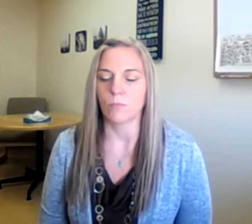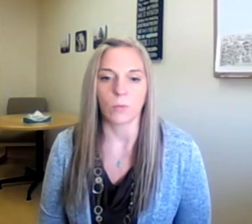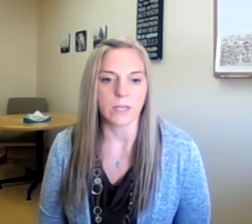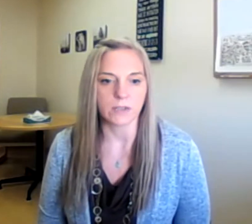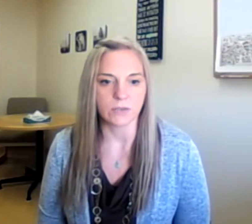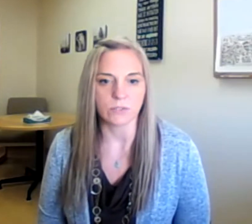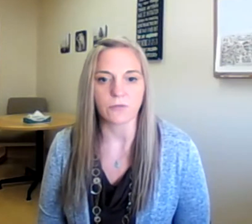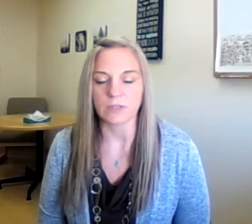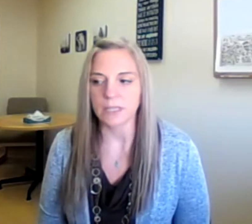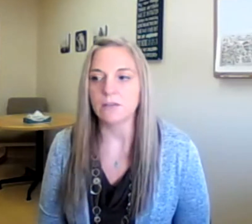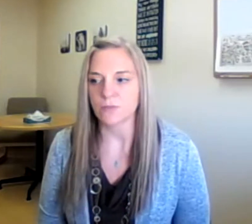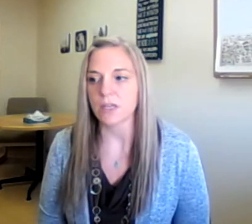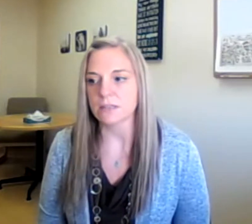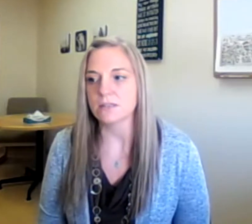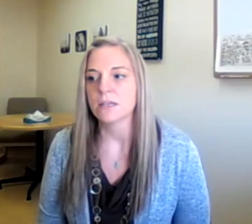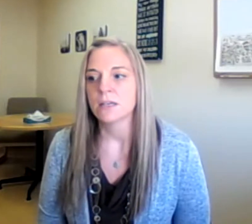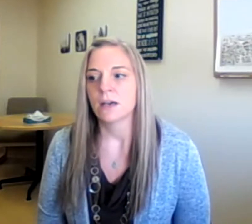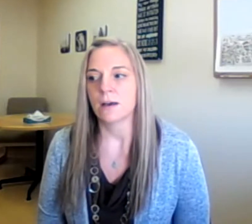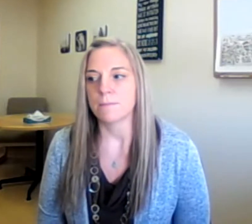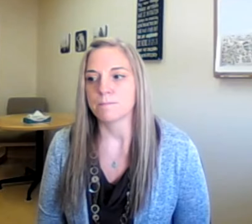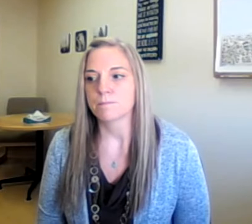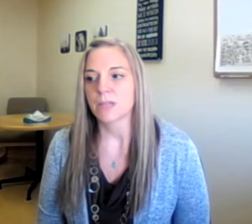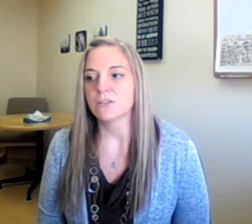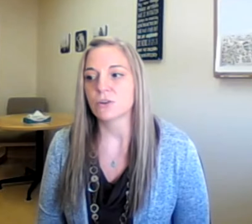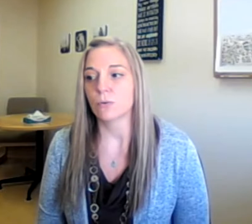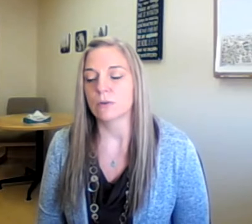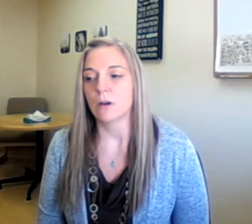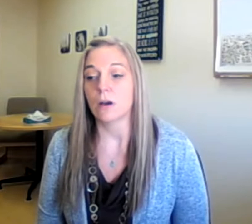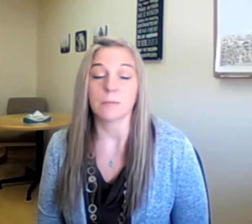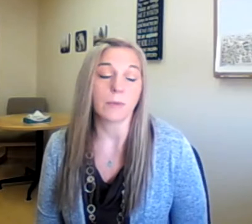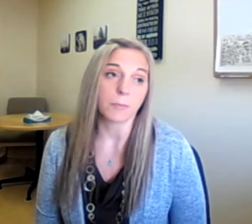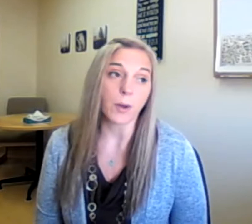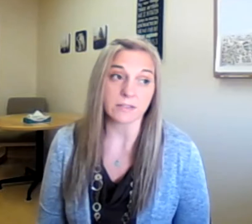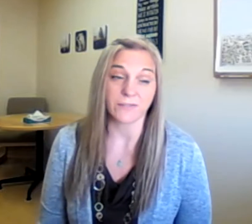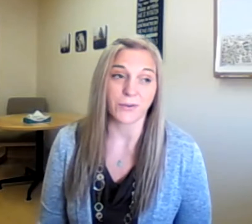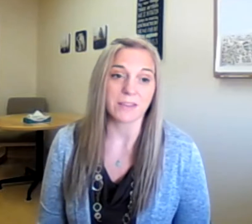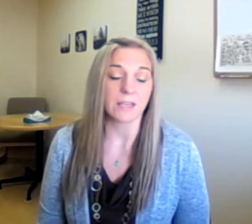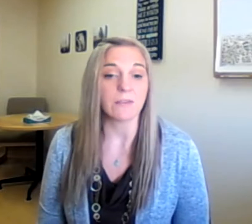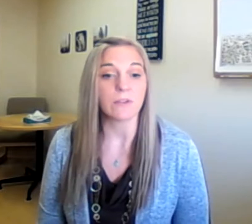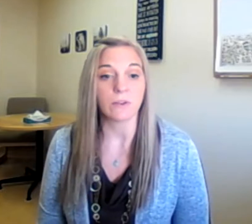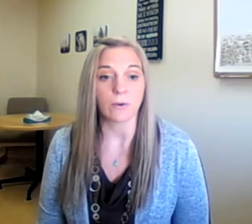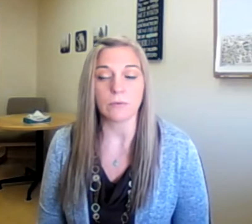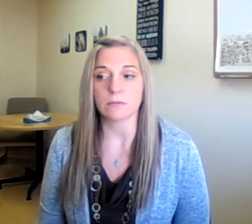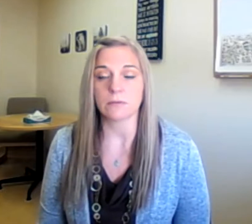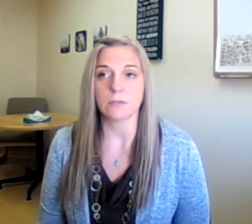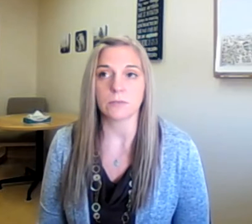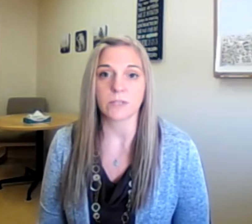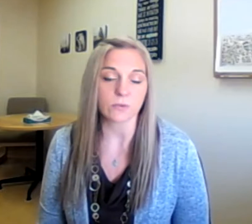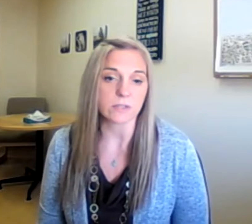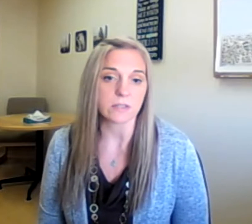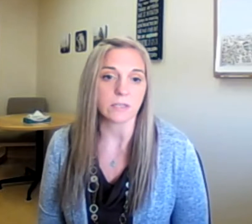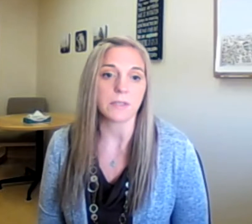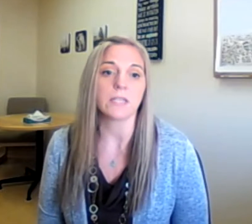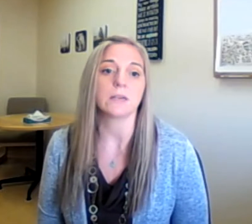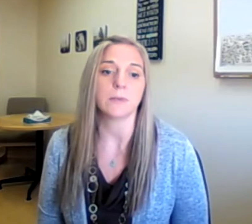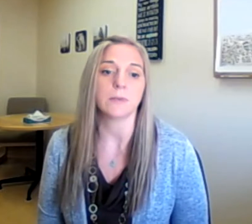brainstorm what we can do differently for kids. And so on a positive note, I think even though the